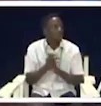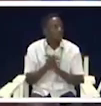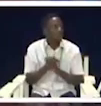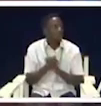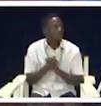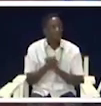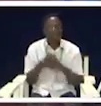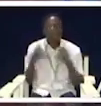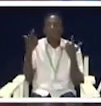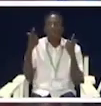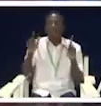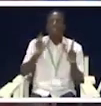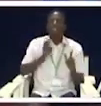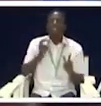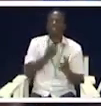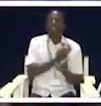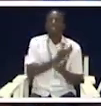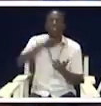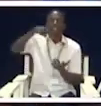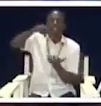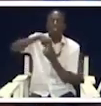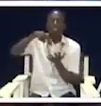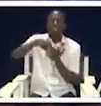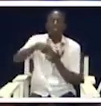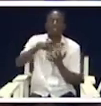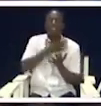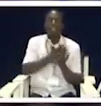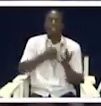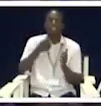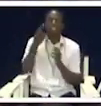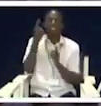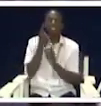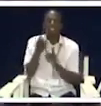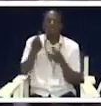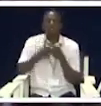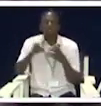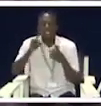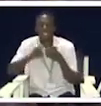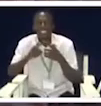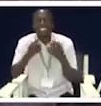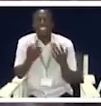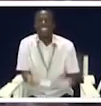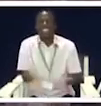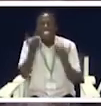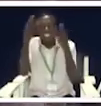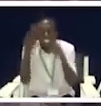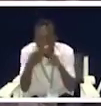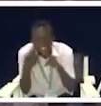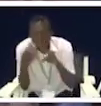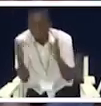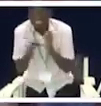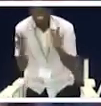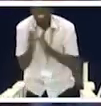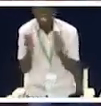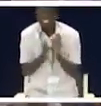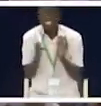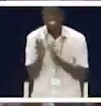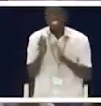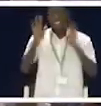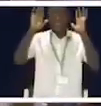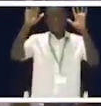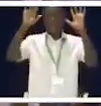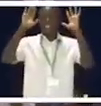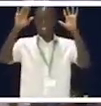Let us rise up on our feet and just begin to exalt the name of Jesus, the wonderful God,